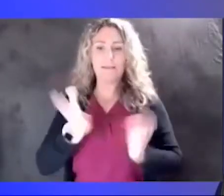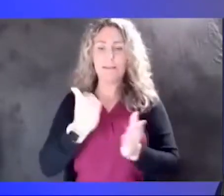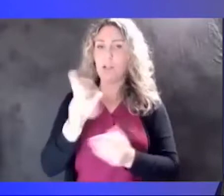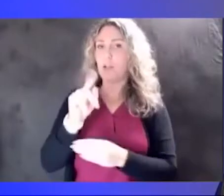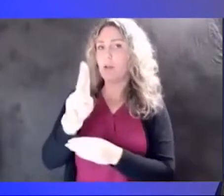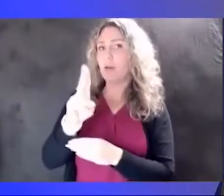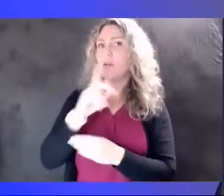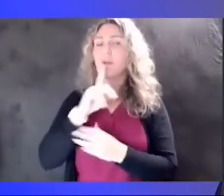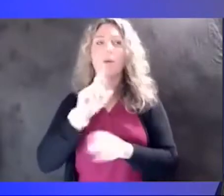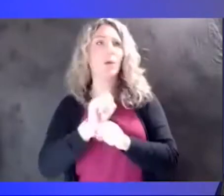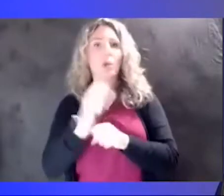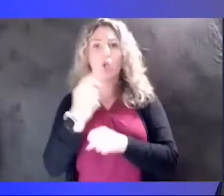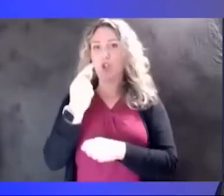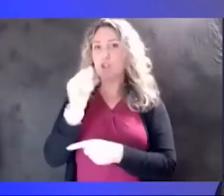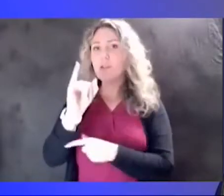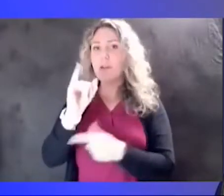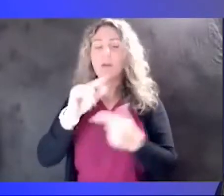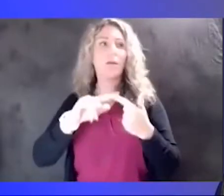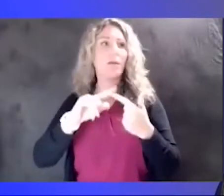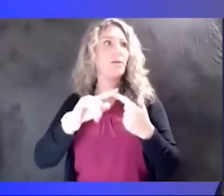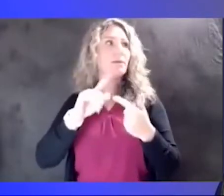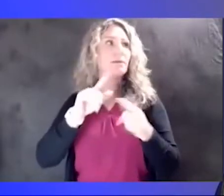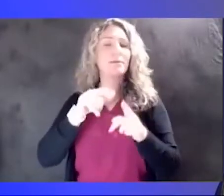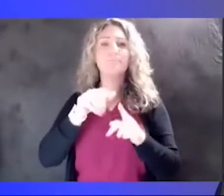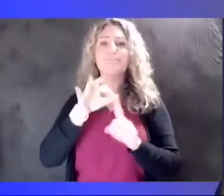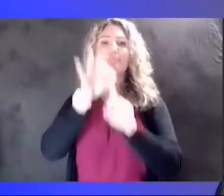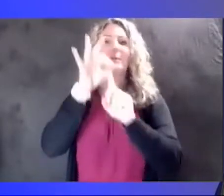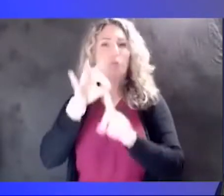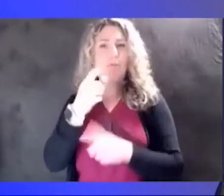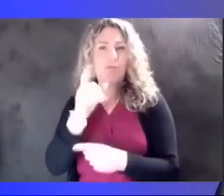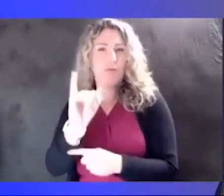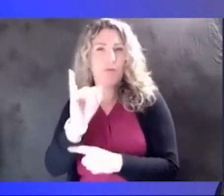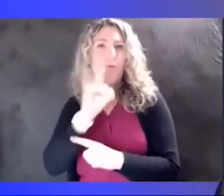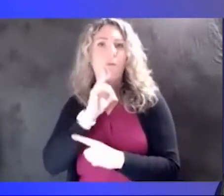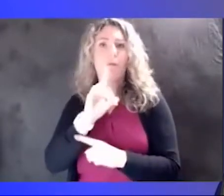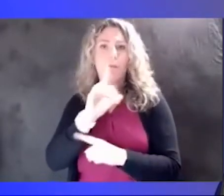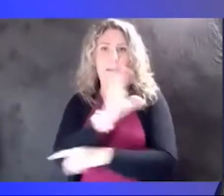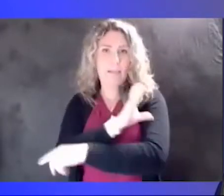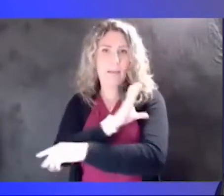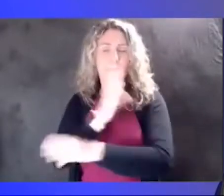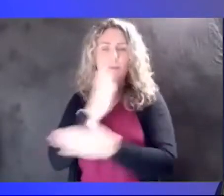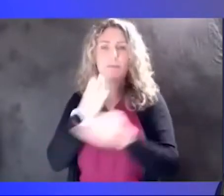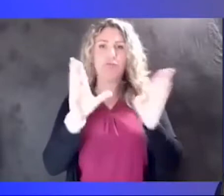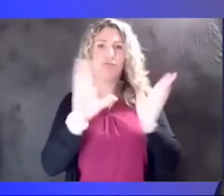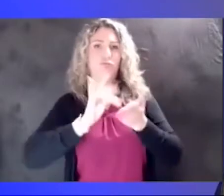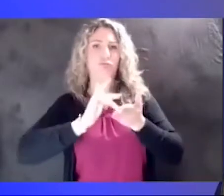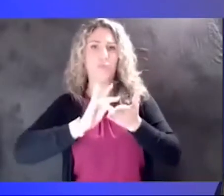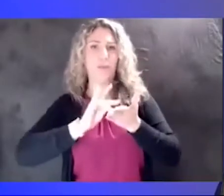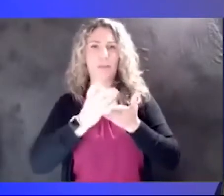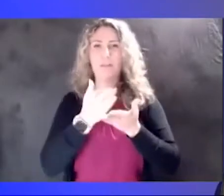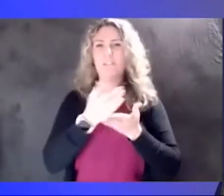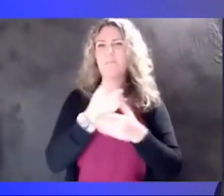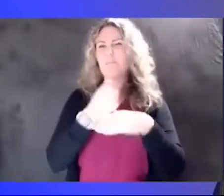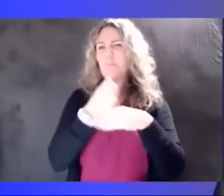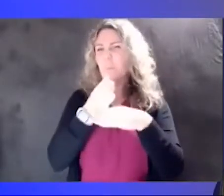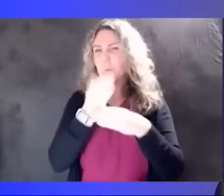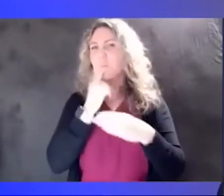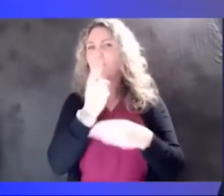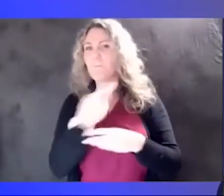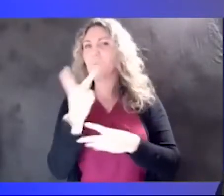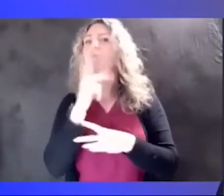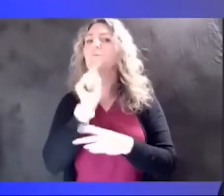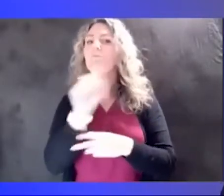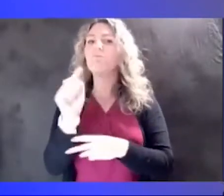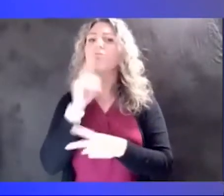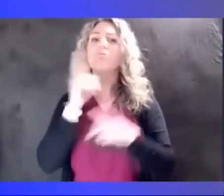GI, specialize in the GI clinics. I also do just the general med clinics between a few different ones. So I handle a variety